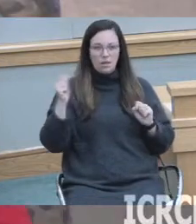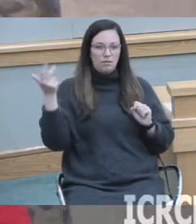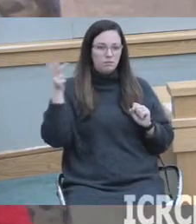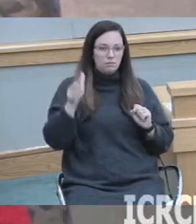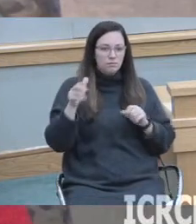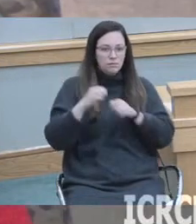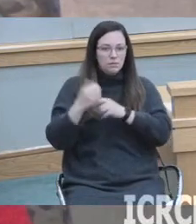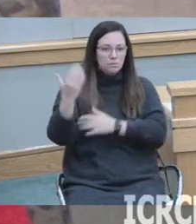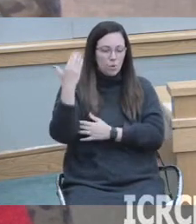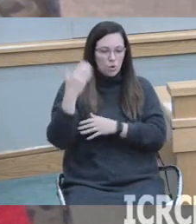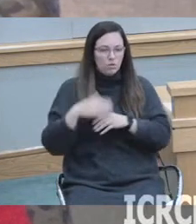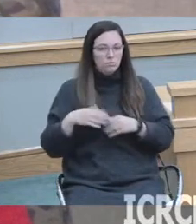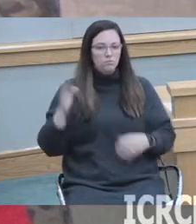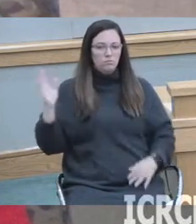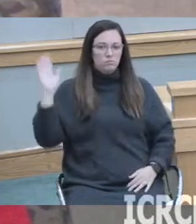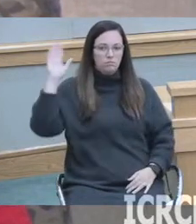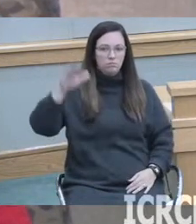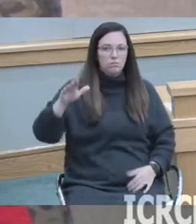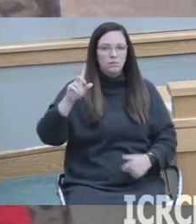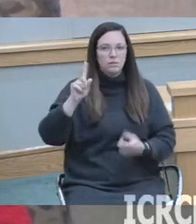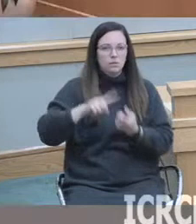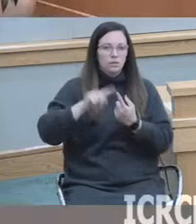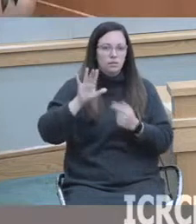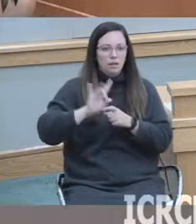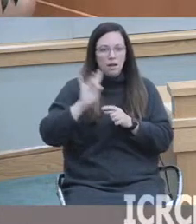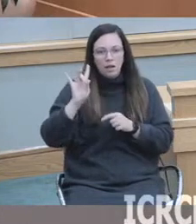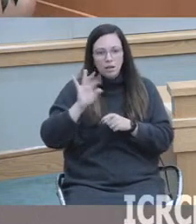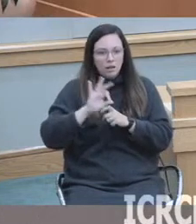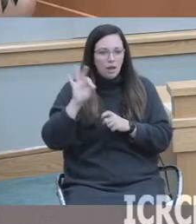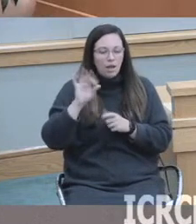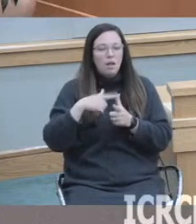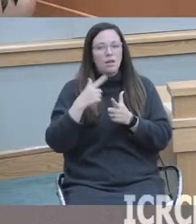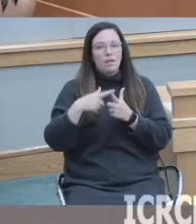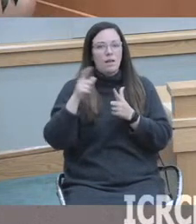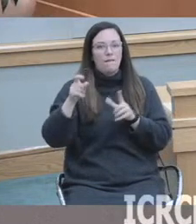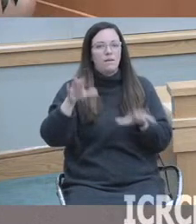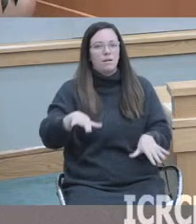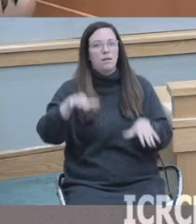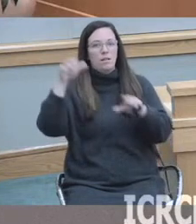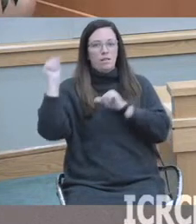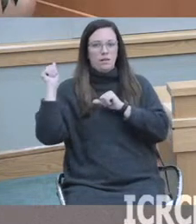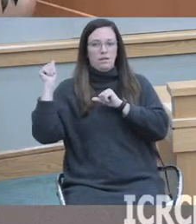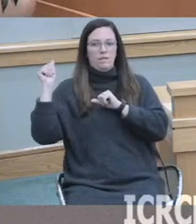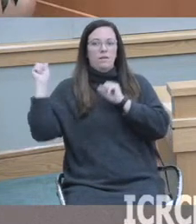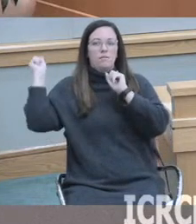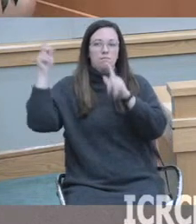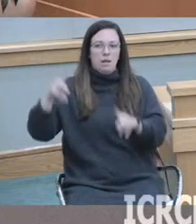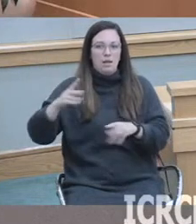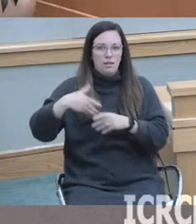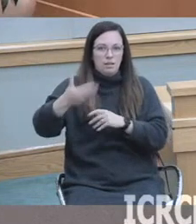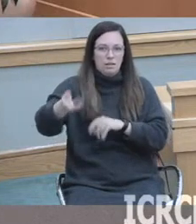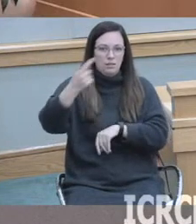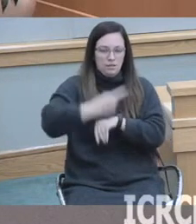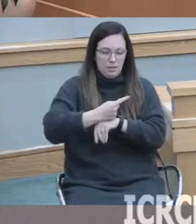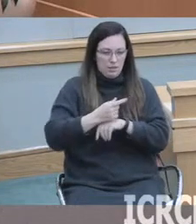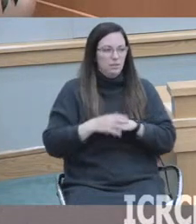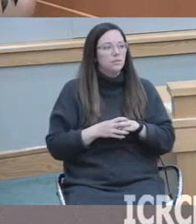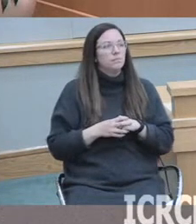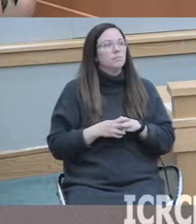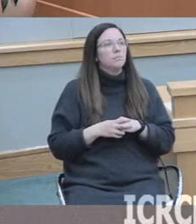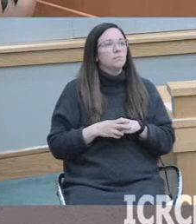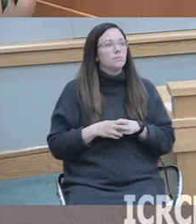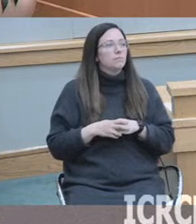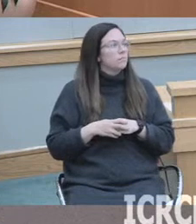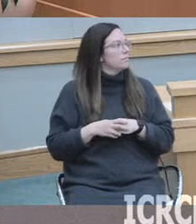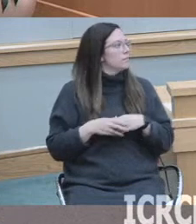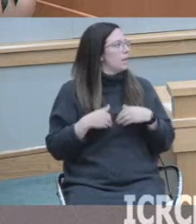morning, stay all day till about 8 or 9 o'clock, and then they have to leave and then come back the next day.